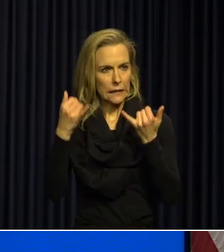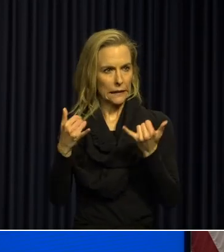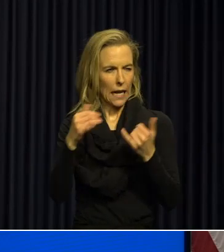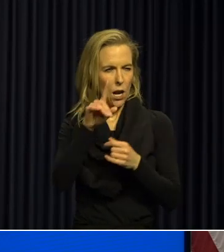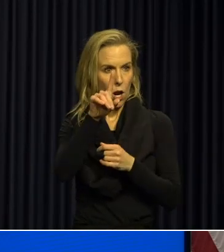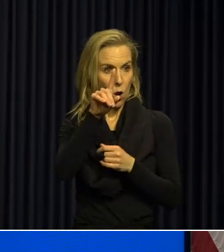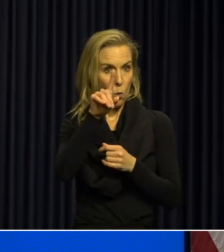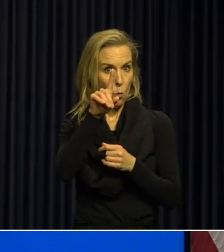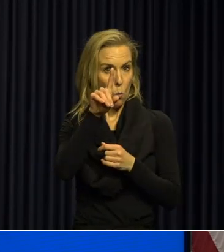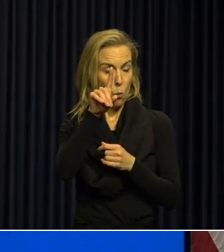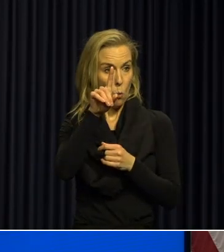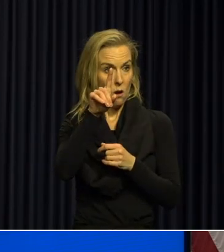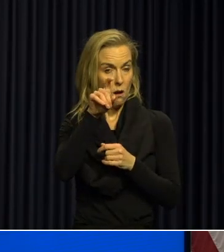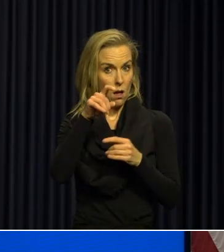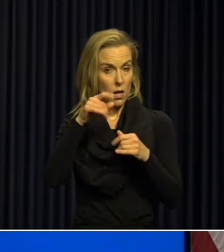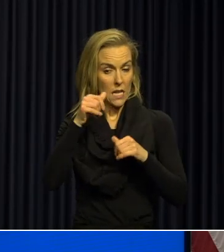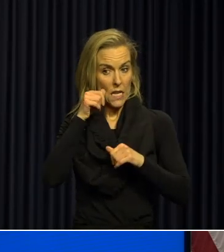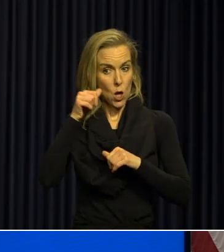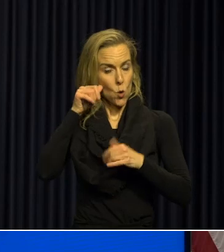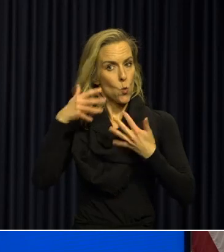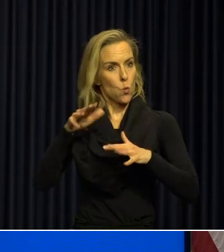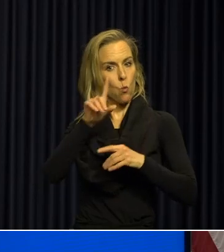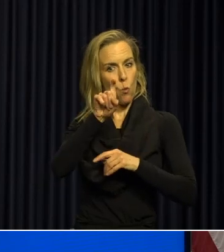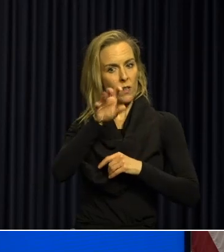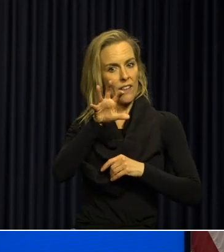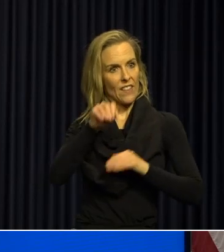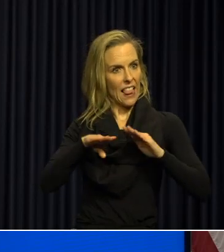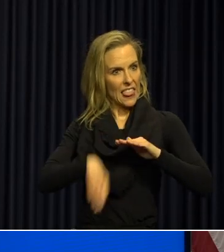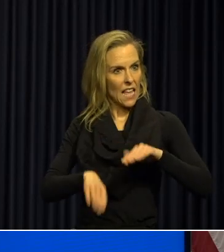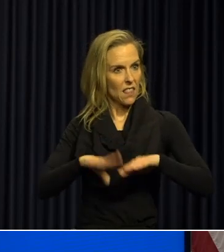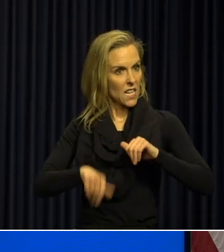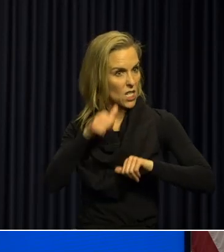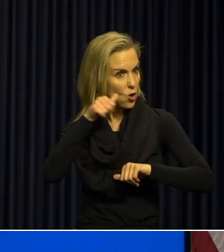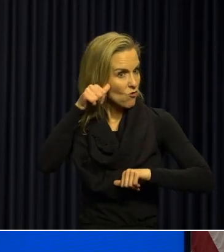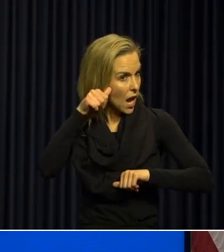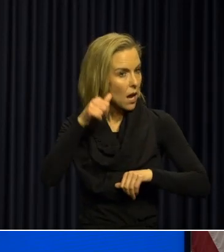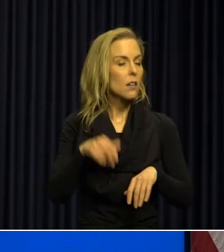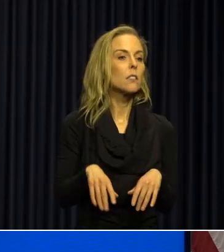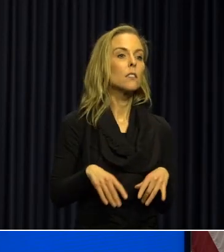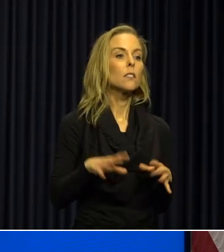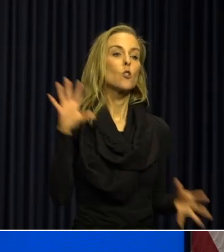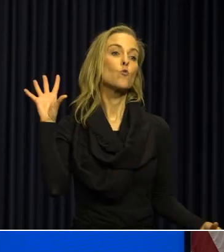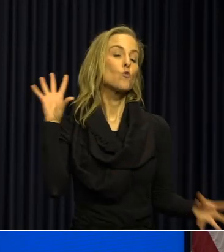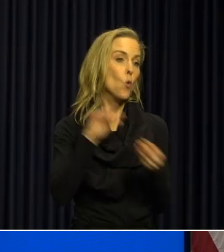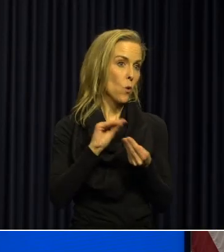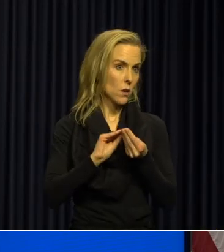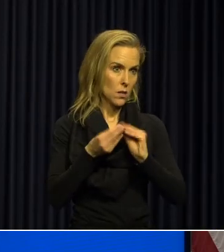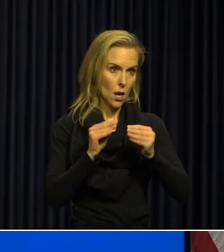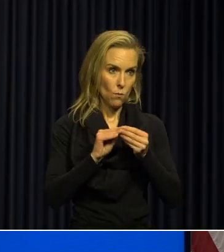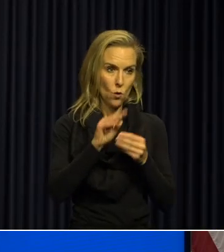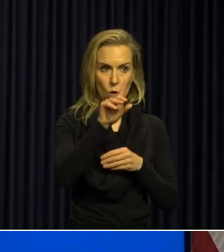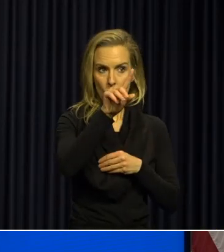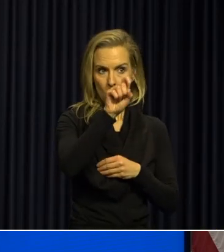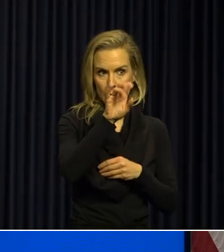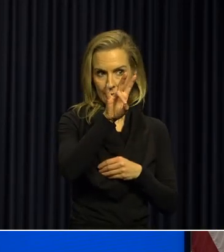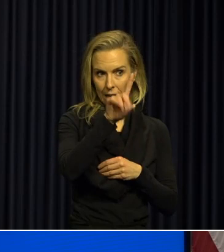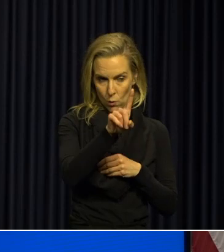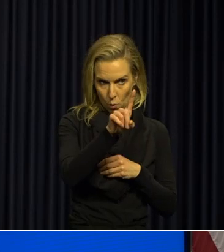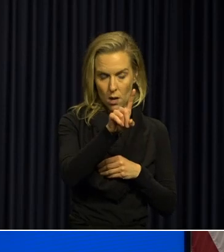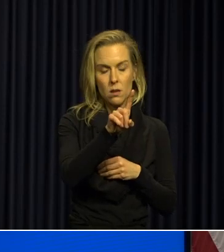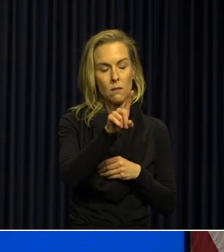150 less cases than we did yesterday. So our total number of new cases today is